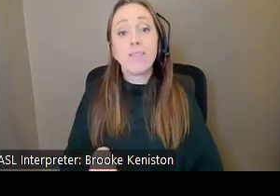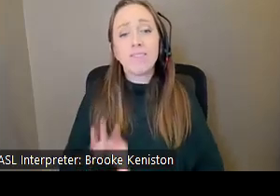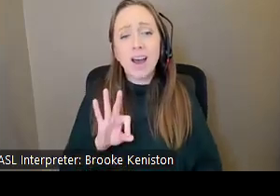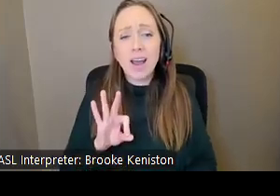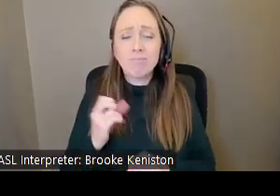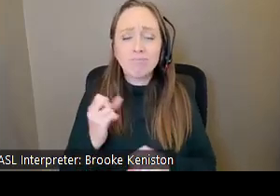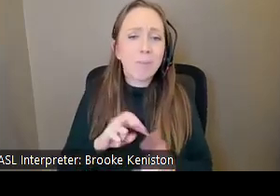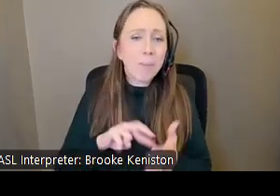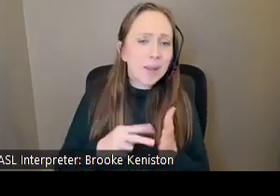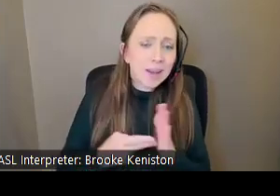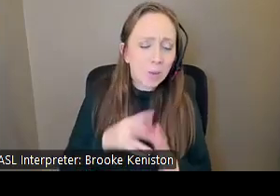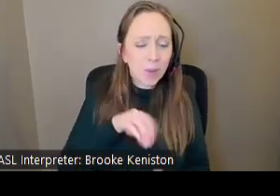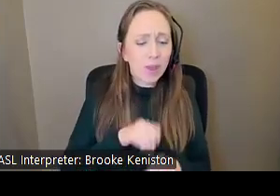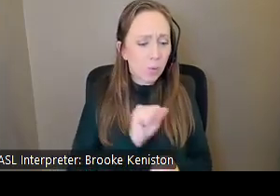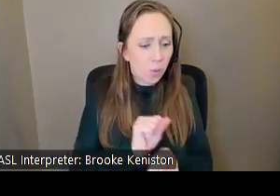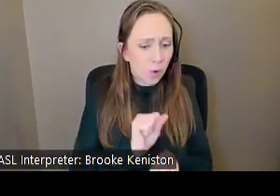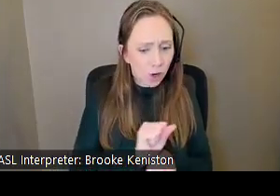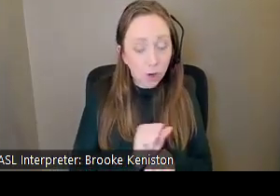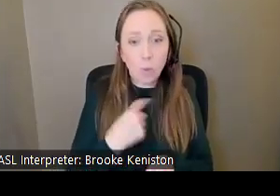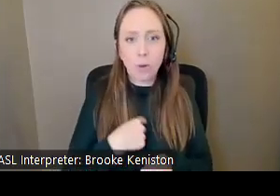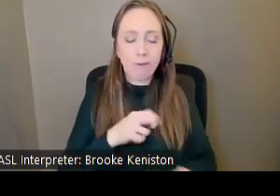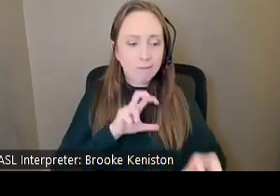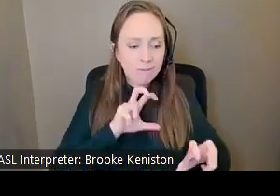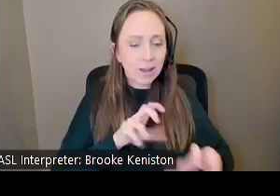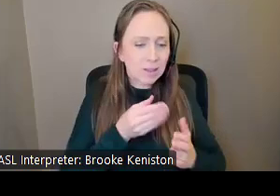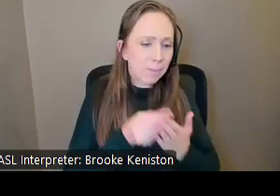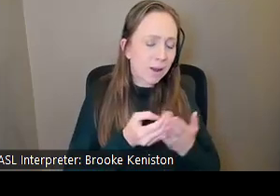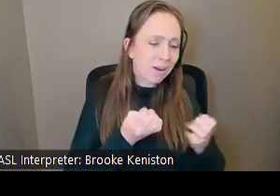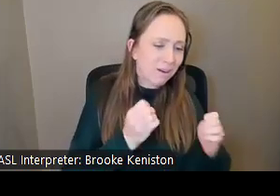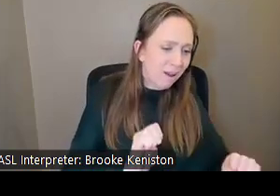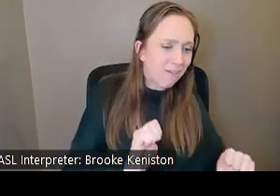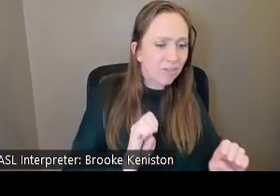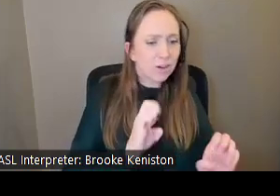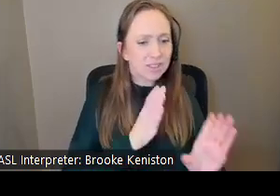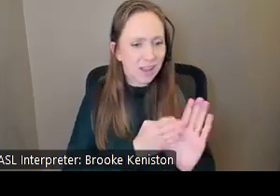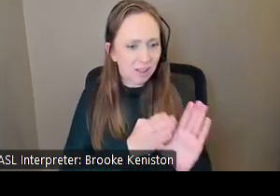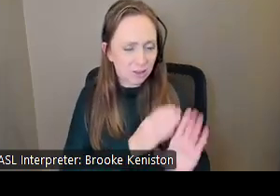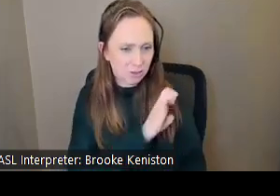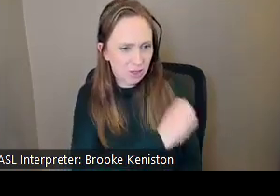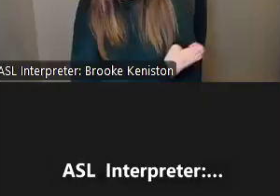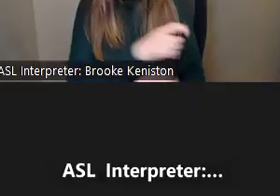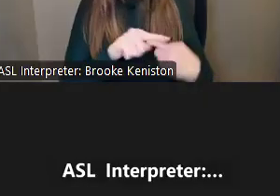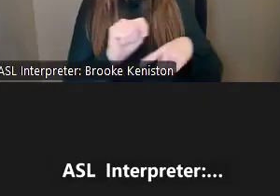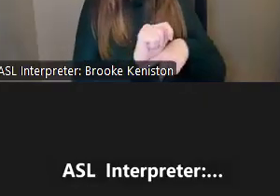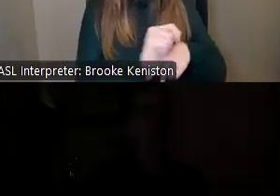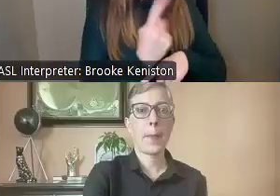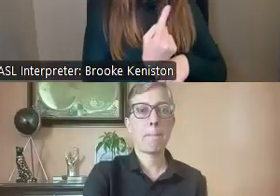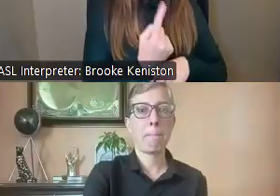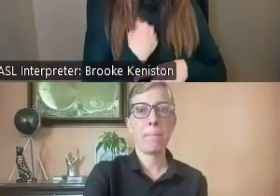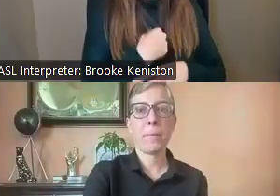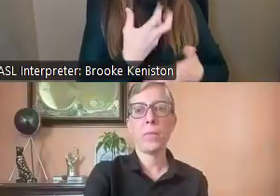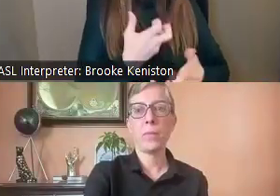for years, right? We put a lot of money and effort and psychological energy into training somebody, so we want to see